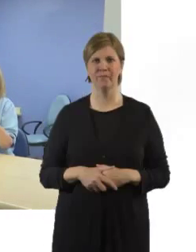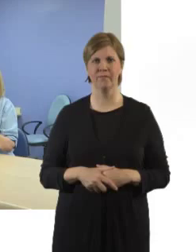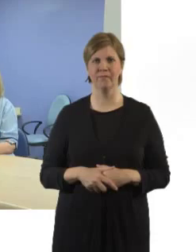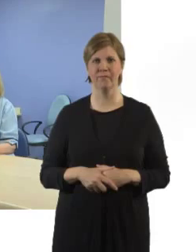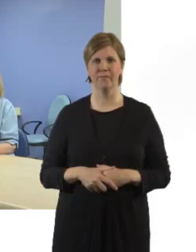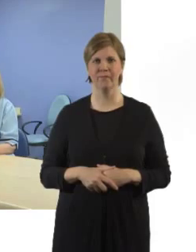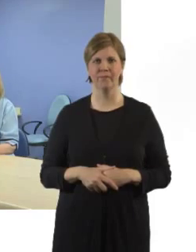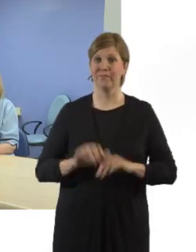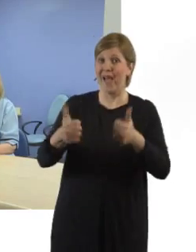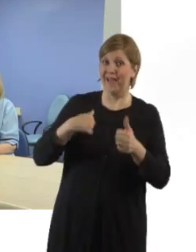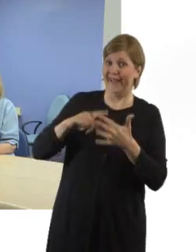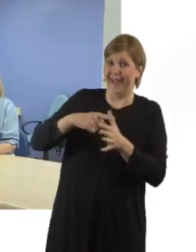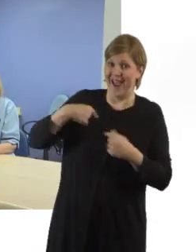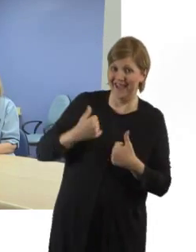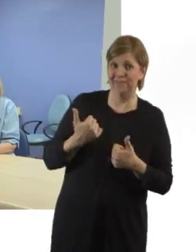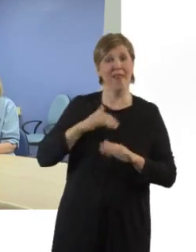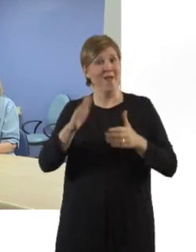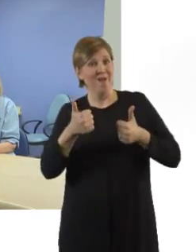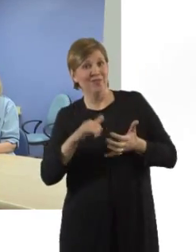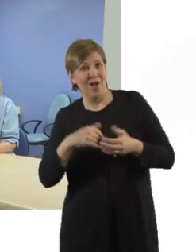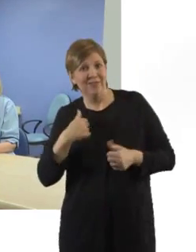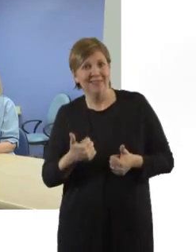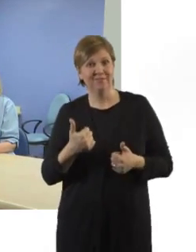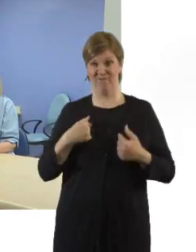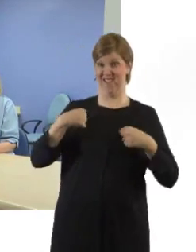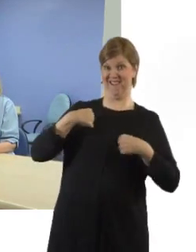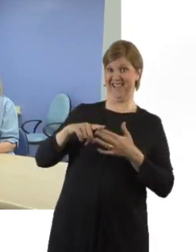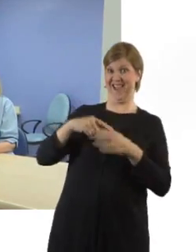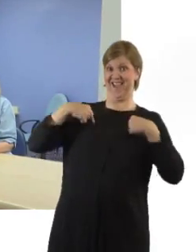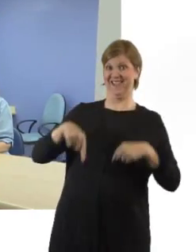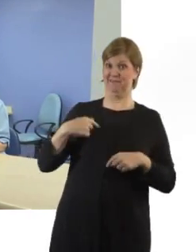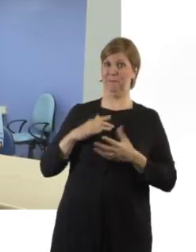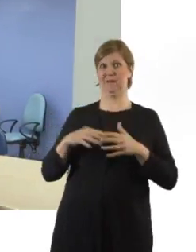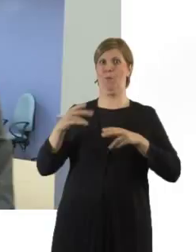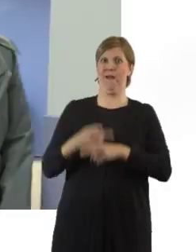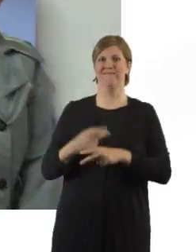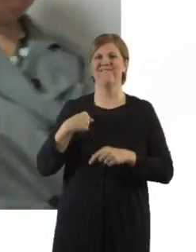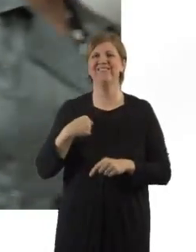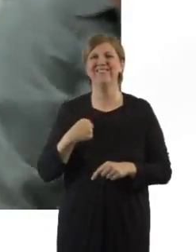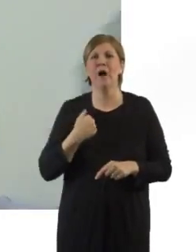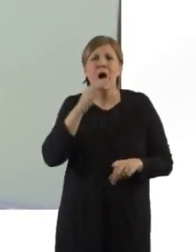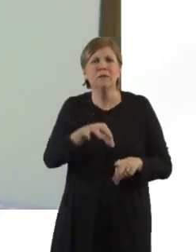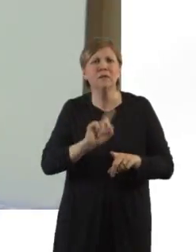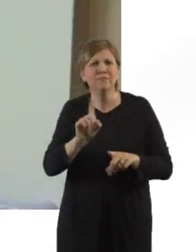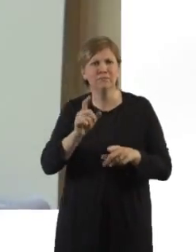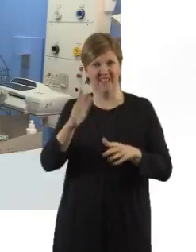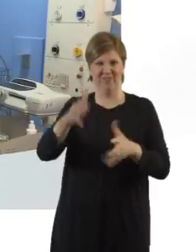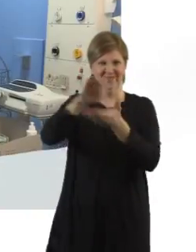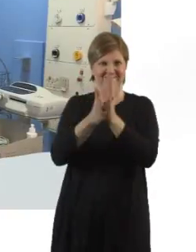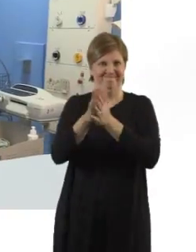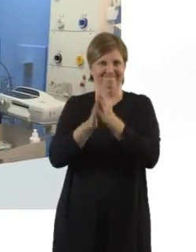her, ask her to take a seat in the waiting area, and the midwife will be with her shortly. OK, thanks for that. You're welcome.